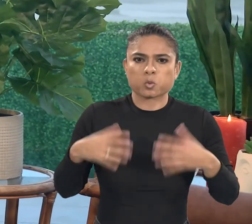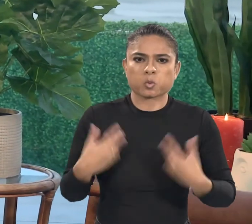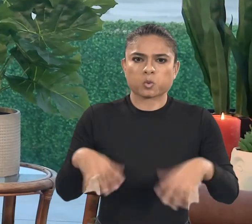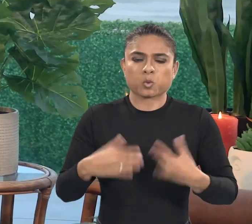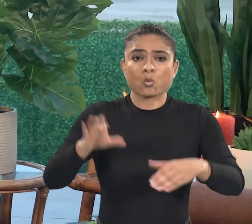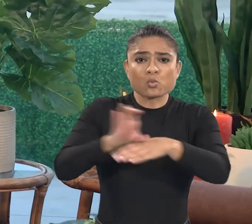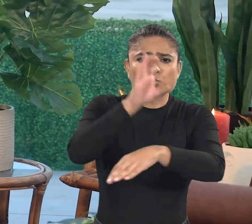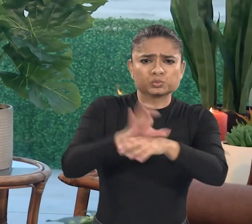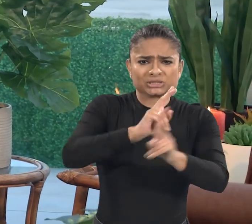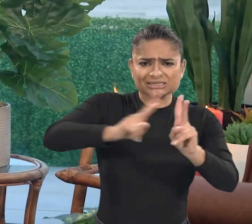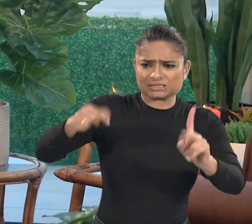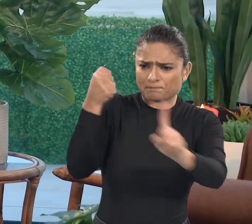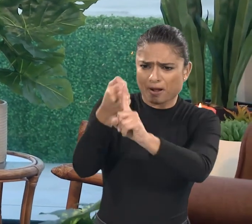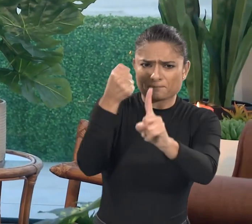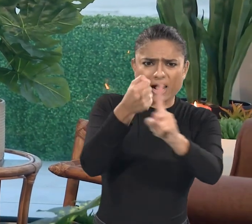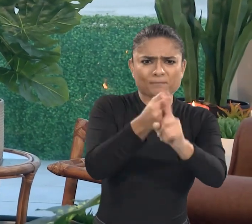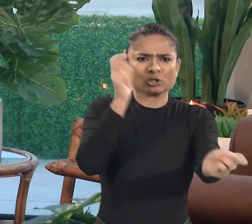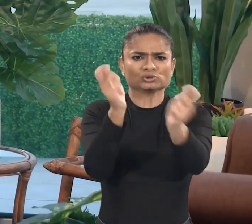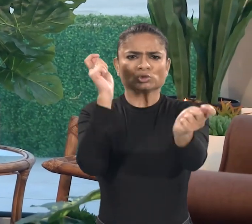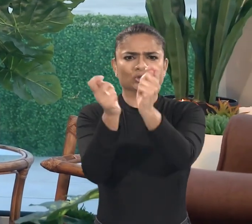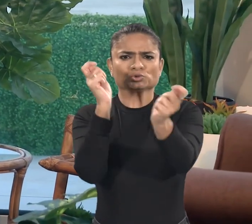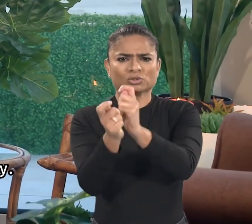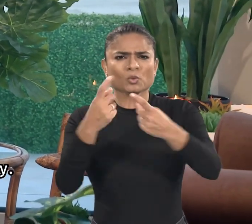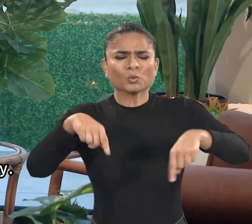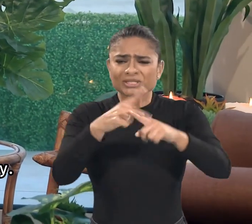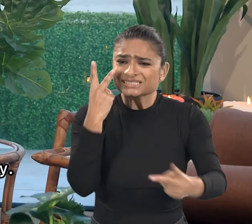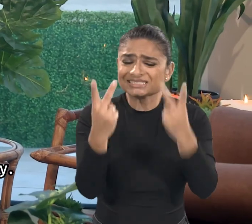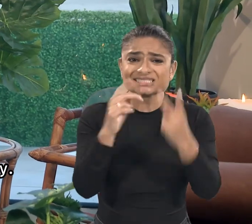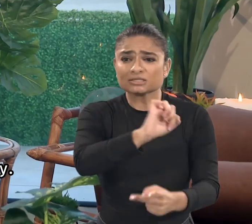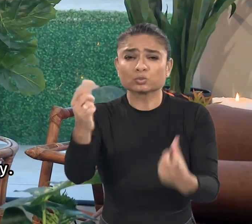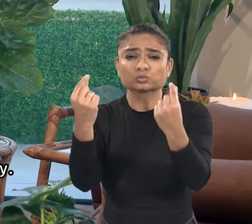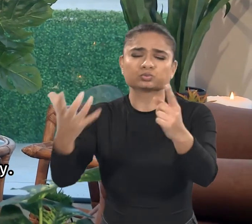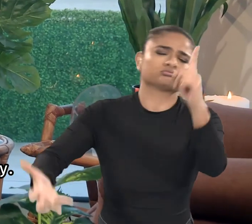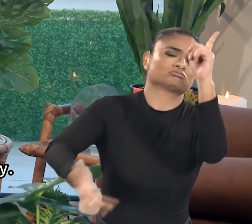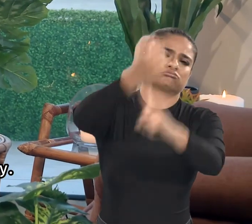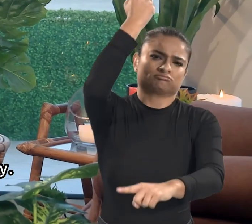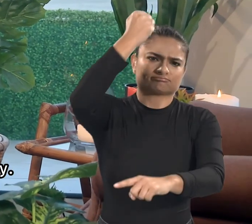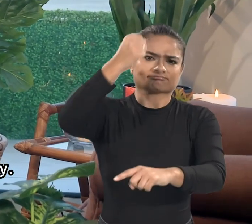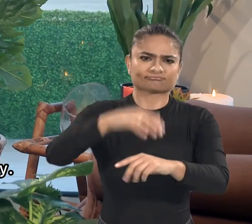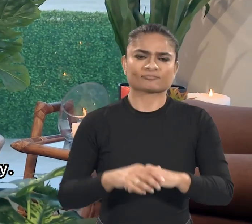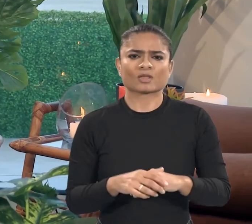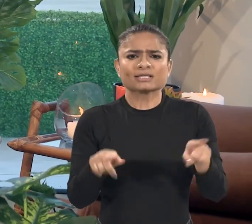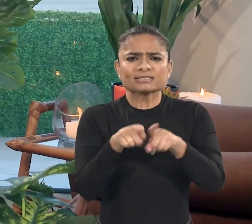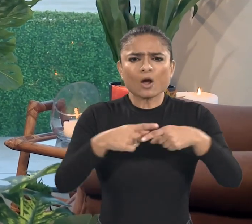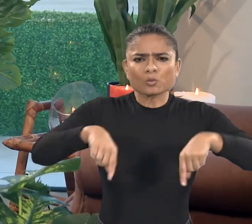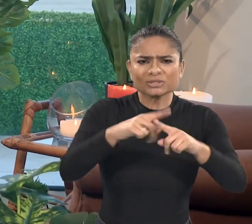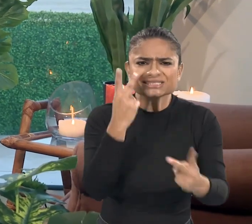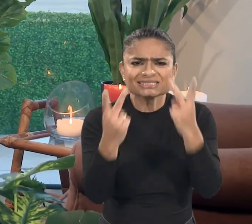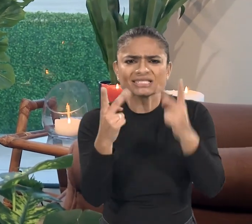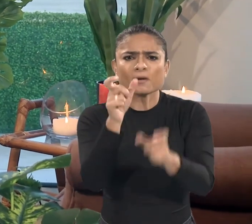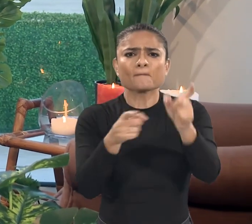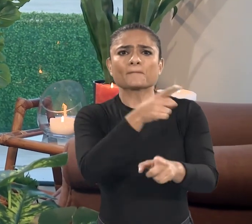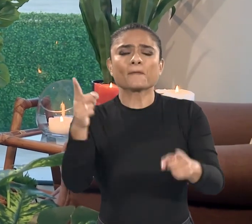The human mind is complex, and what may seem to be a disability may prove to be one's greatest ability, such as in the